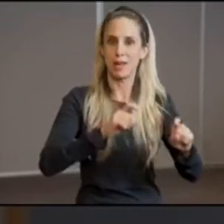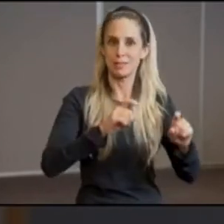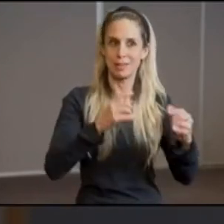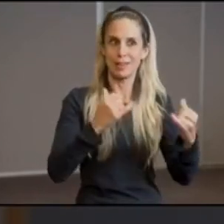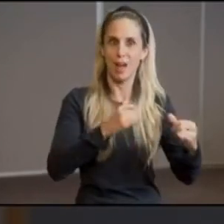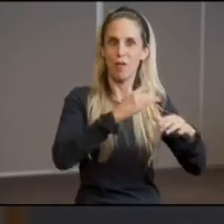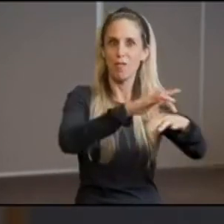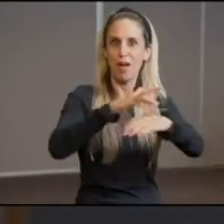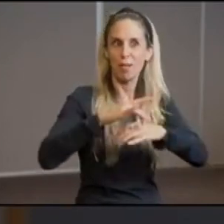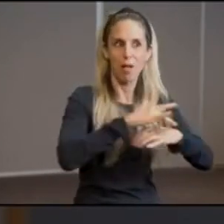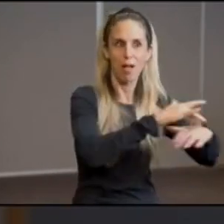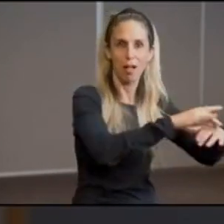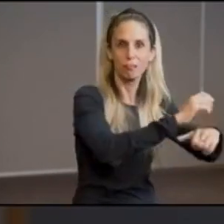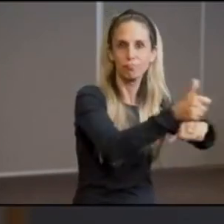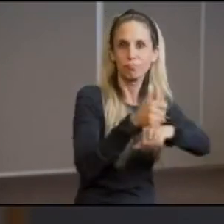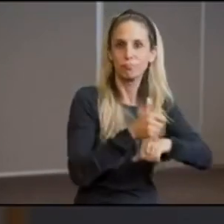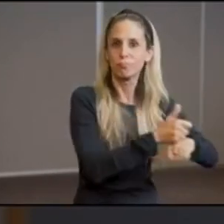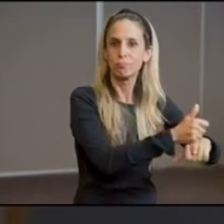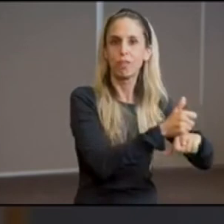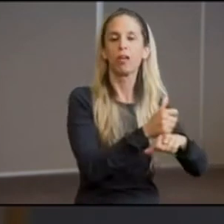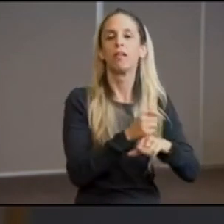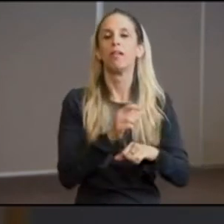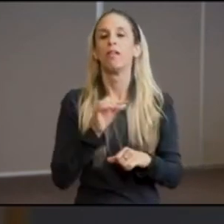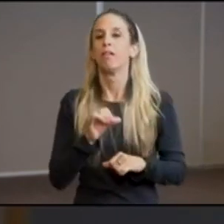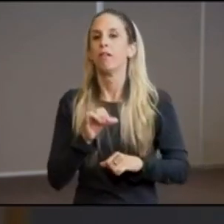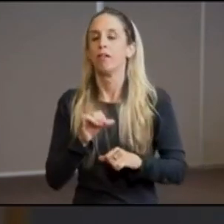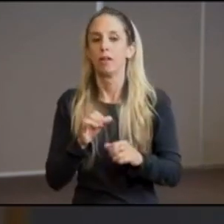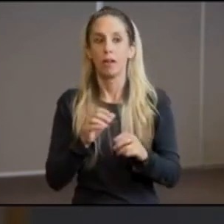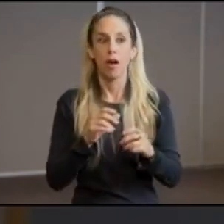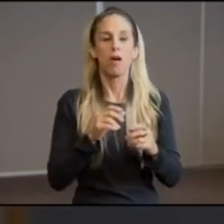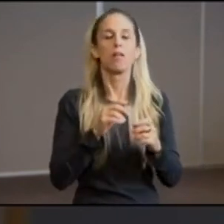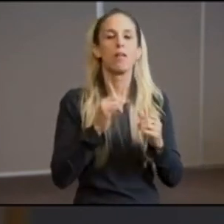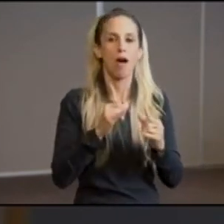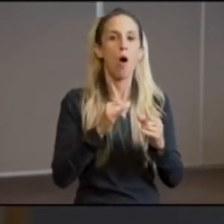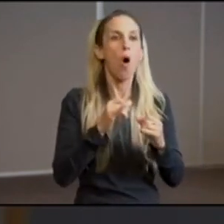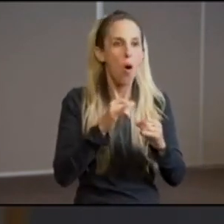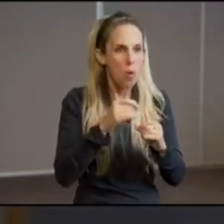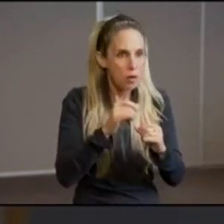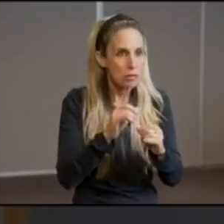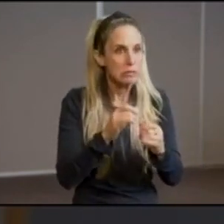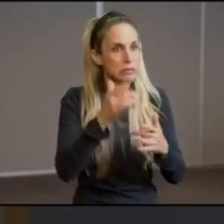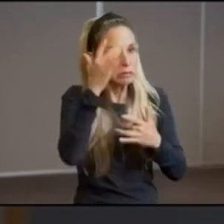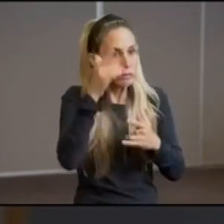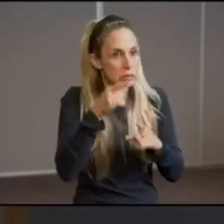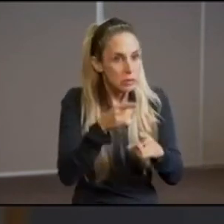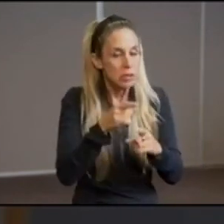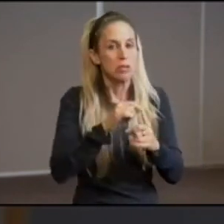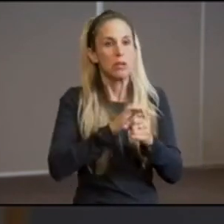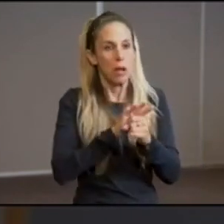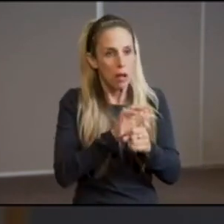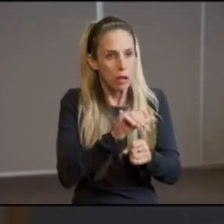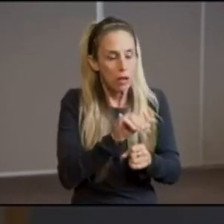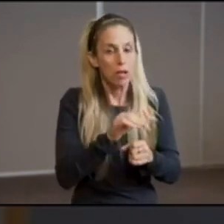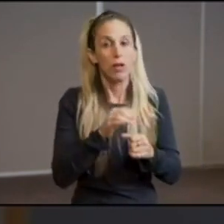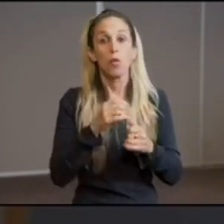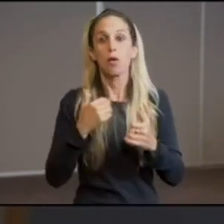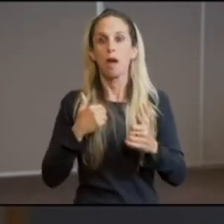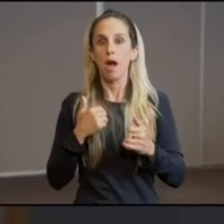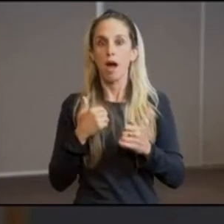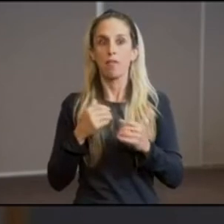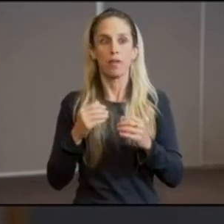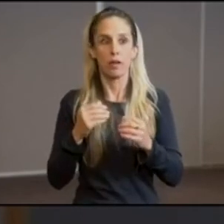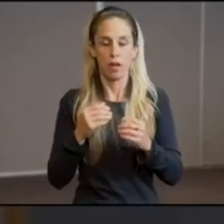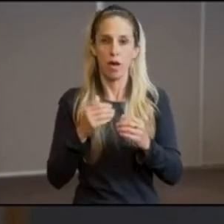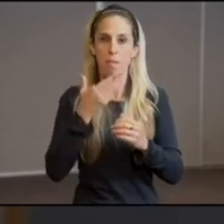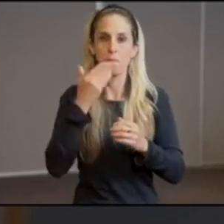greater ability to find people who are infected. We have a vastly improved